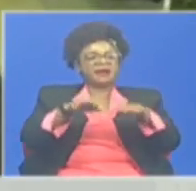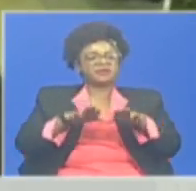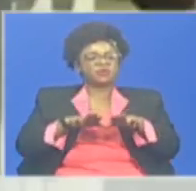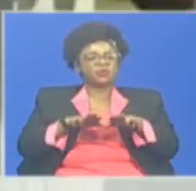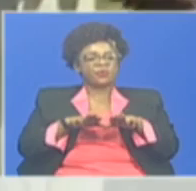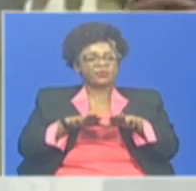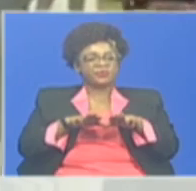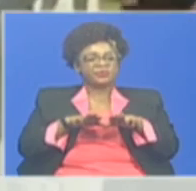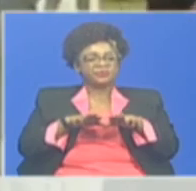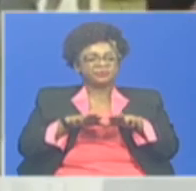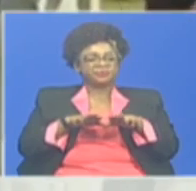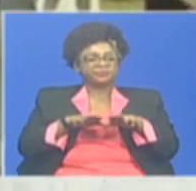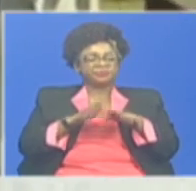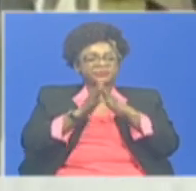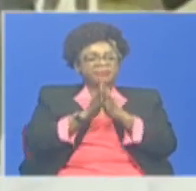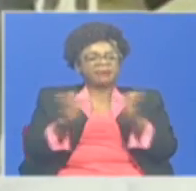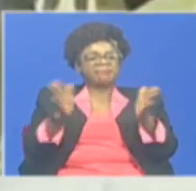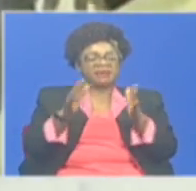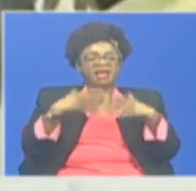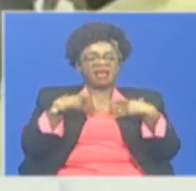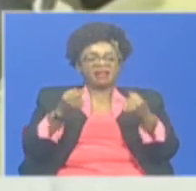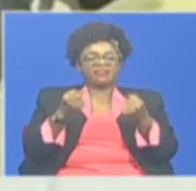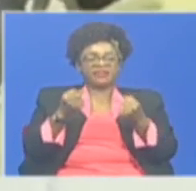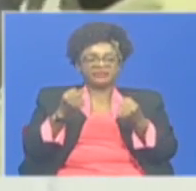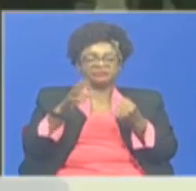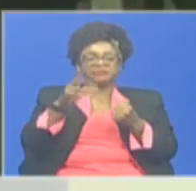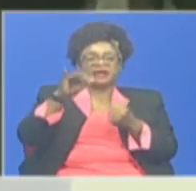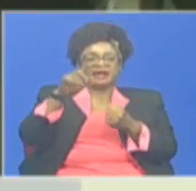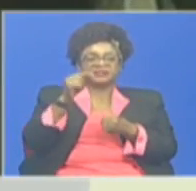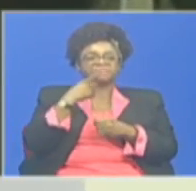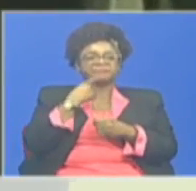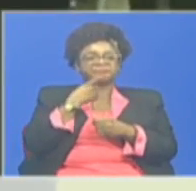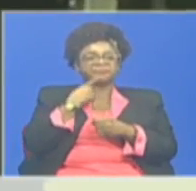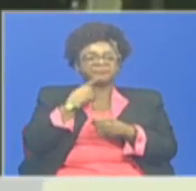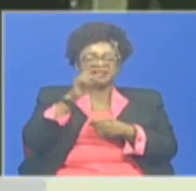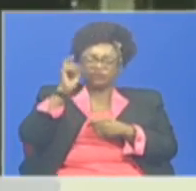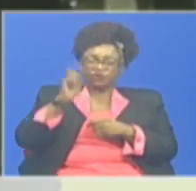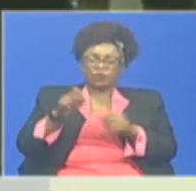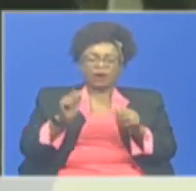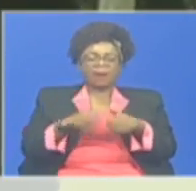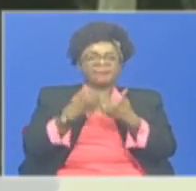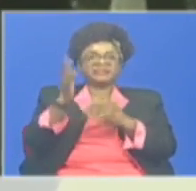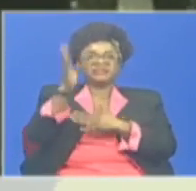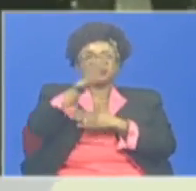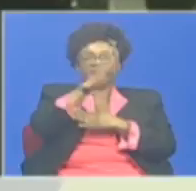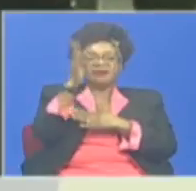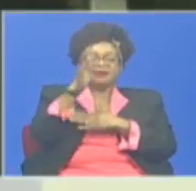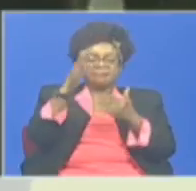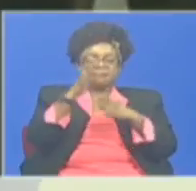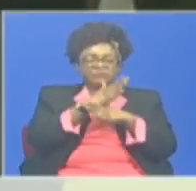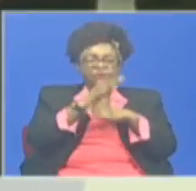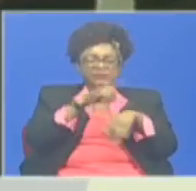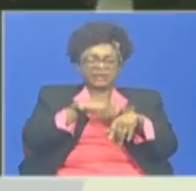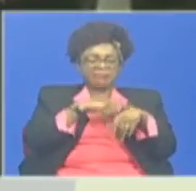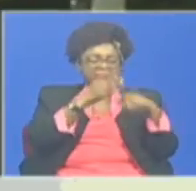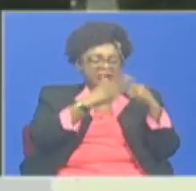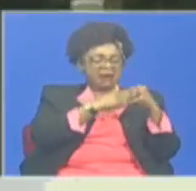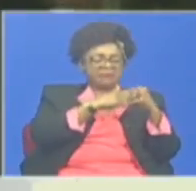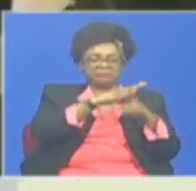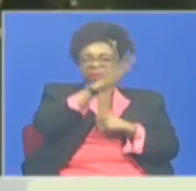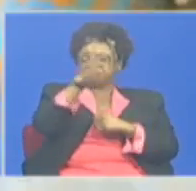The Public Health Act stipulates that funerals must only happen during the day, that is between 9 a.m. and 3